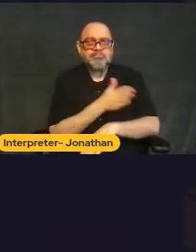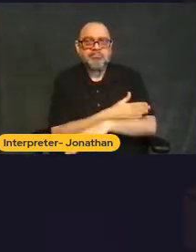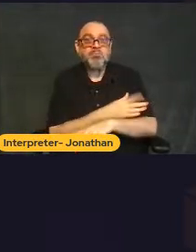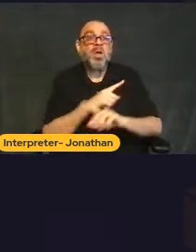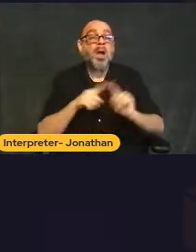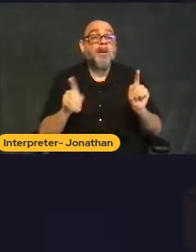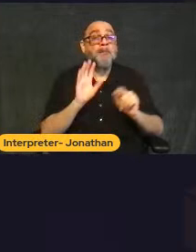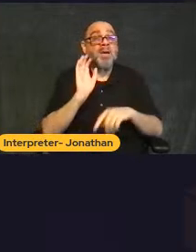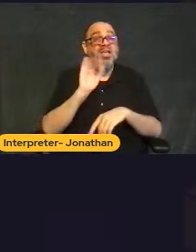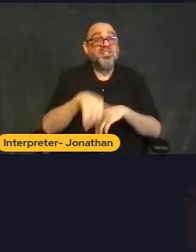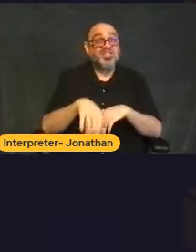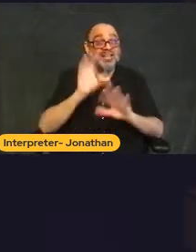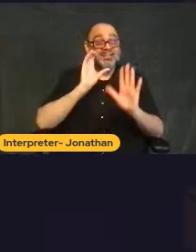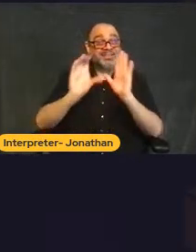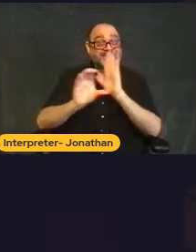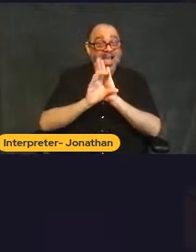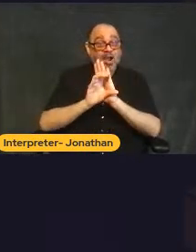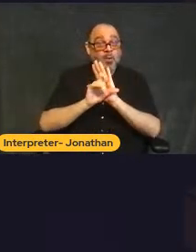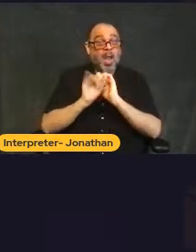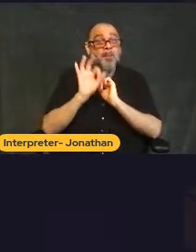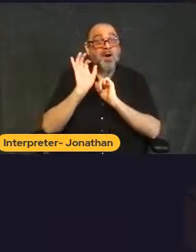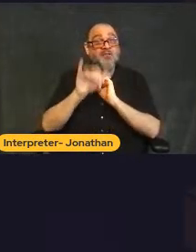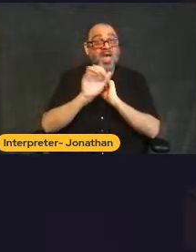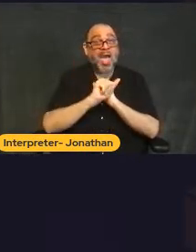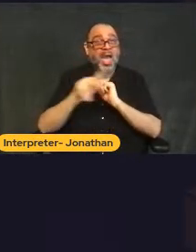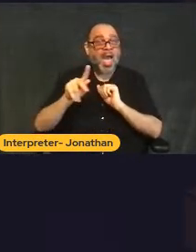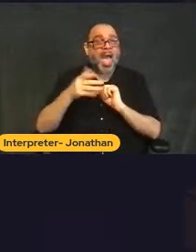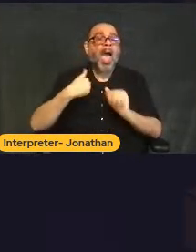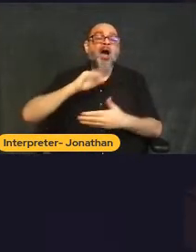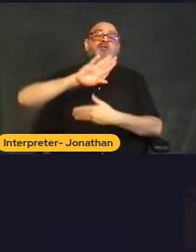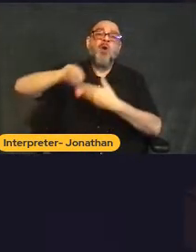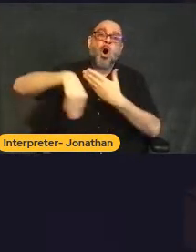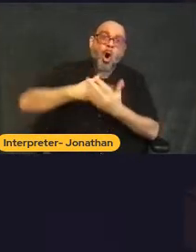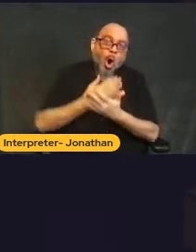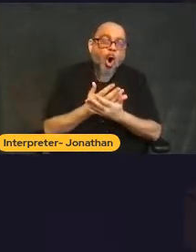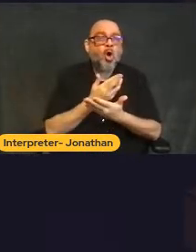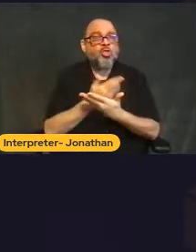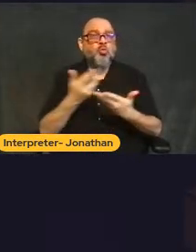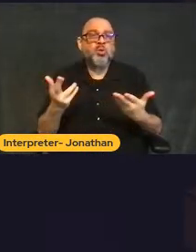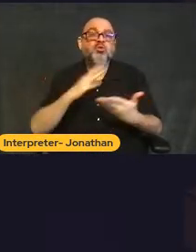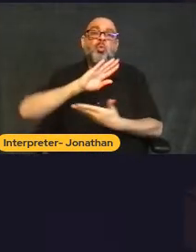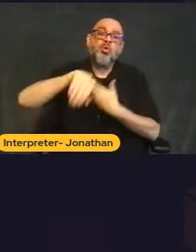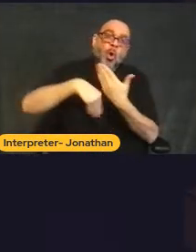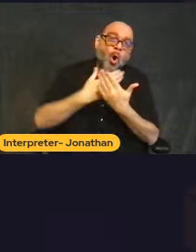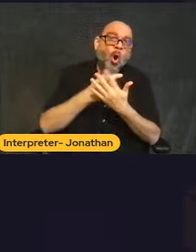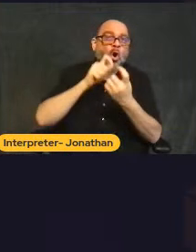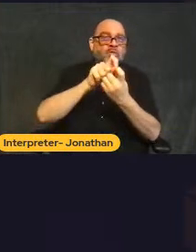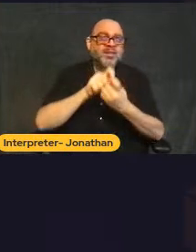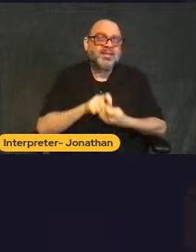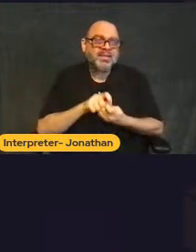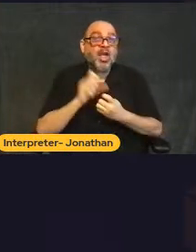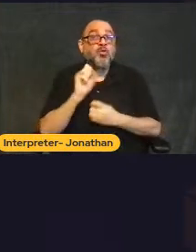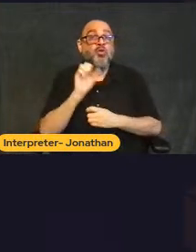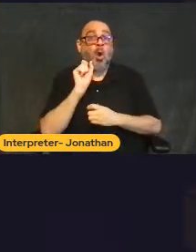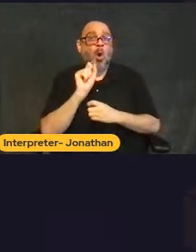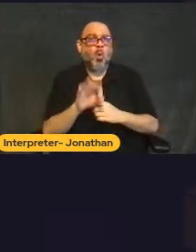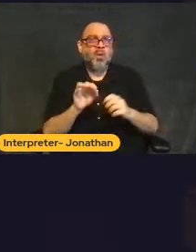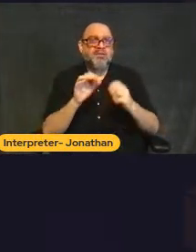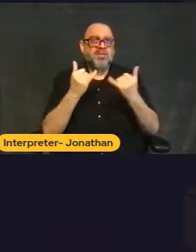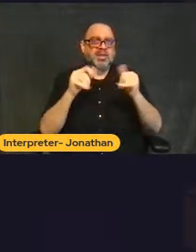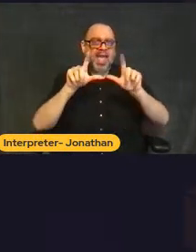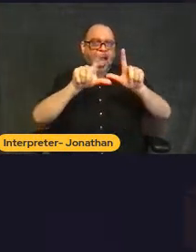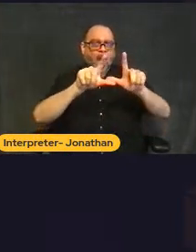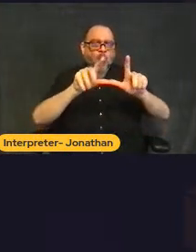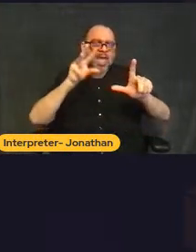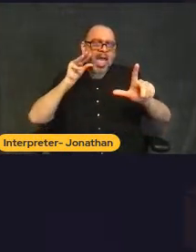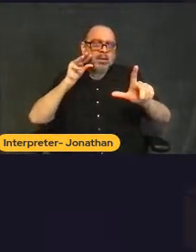application now has all the resources and details. So let's zoom in for a second at this